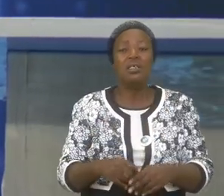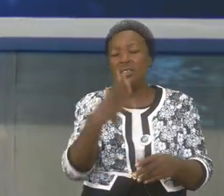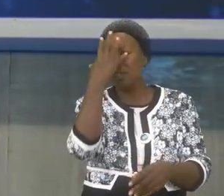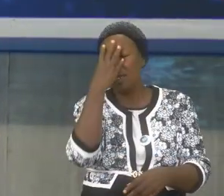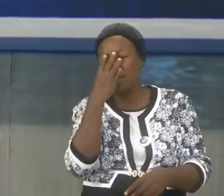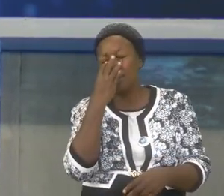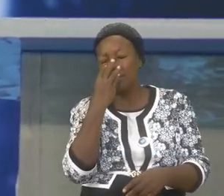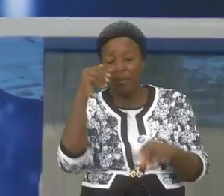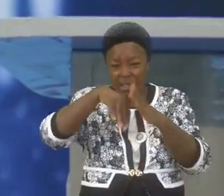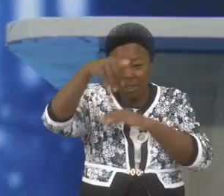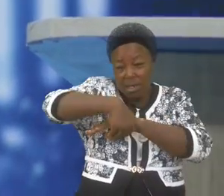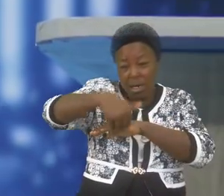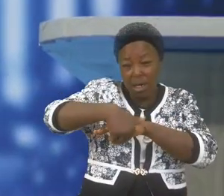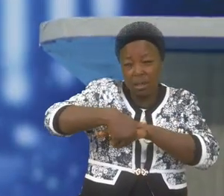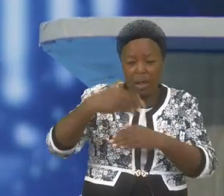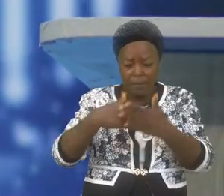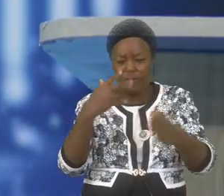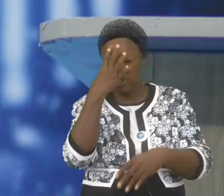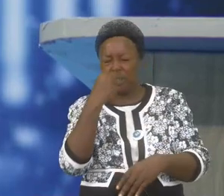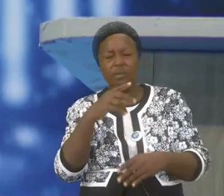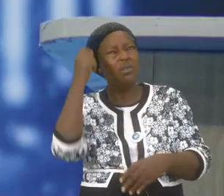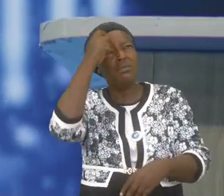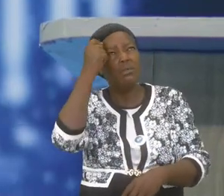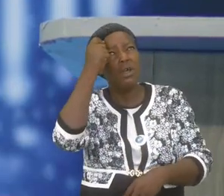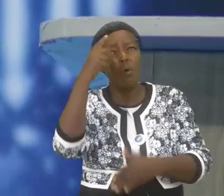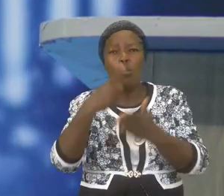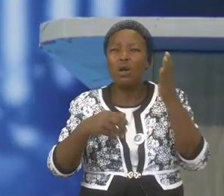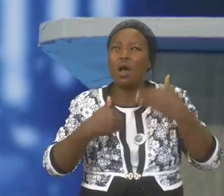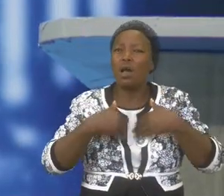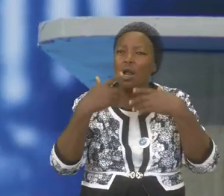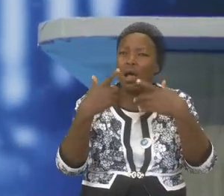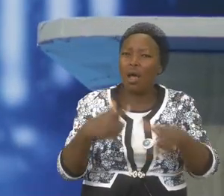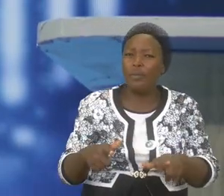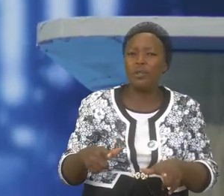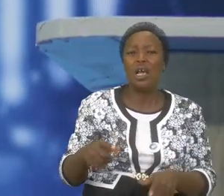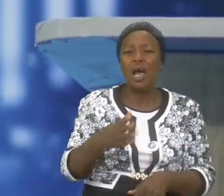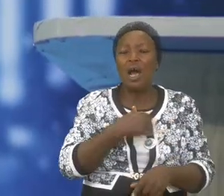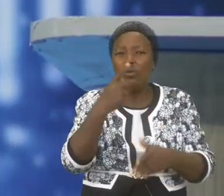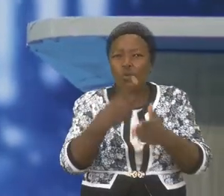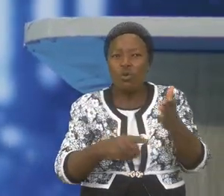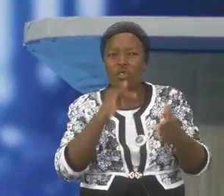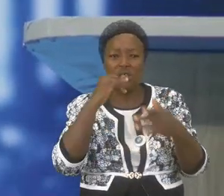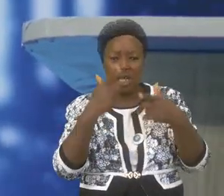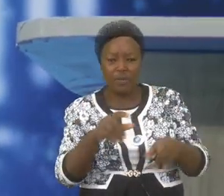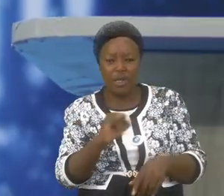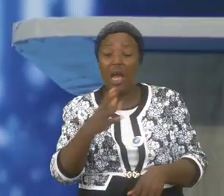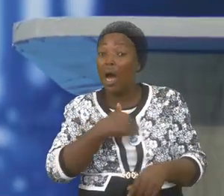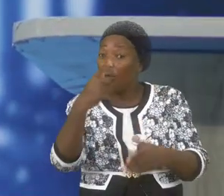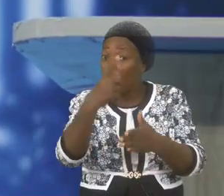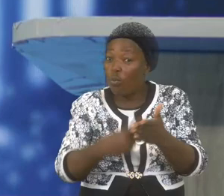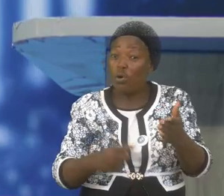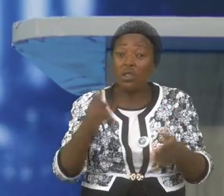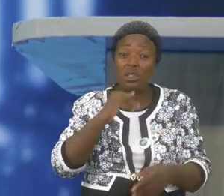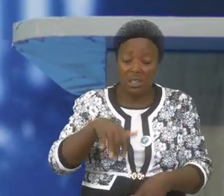happened, what is happening, and what will yet happen. And when he